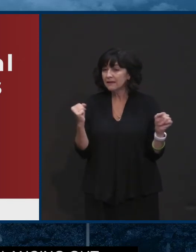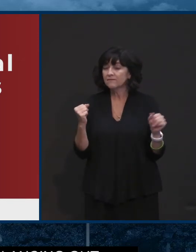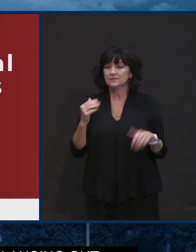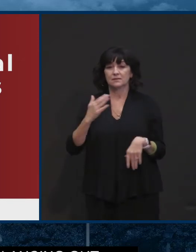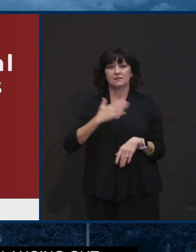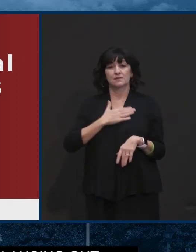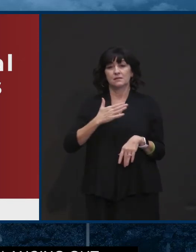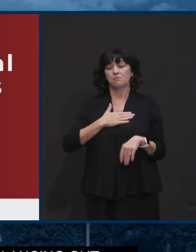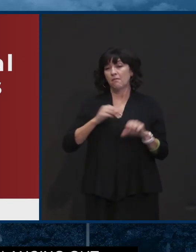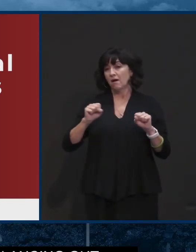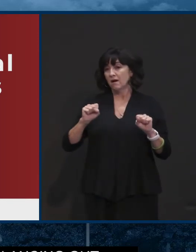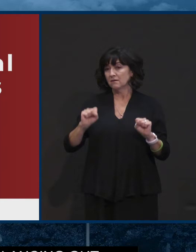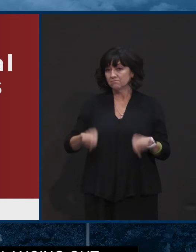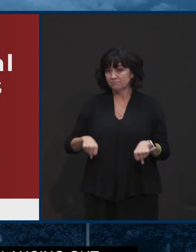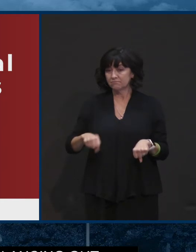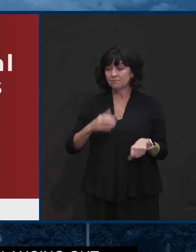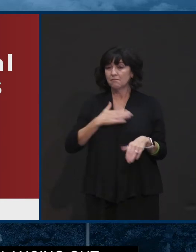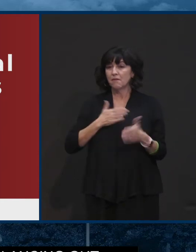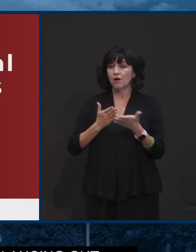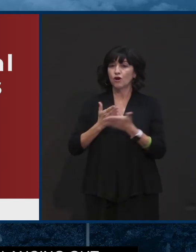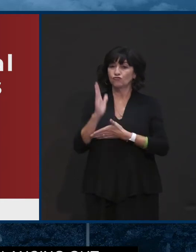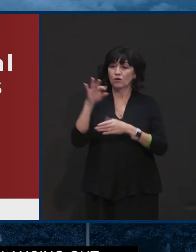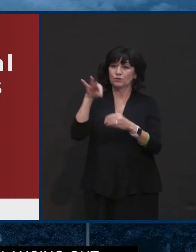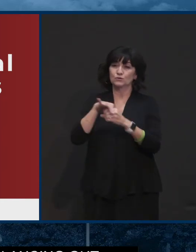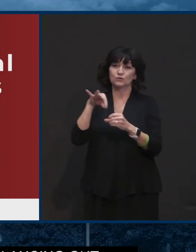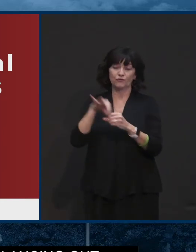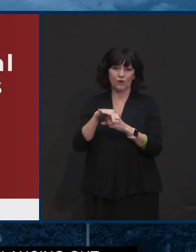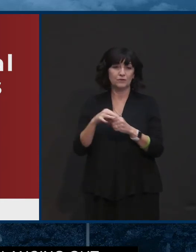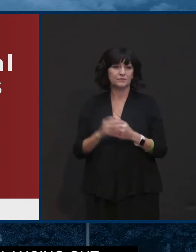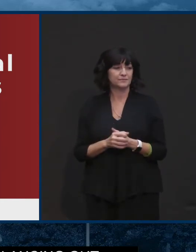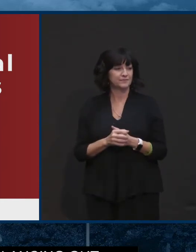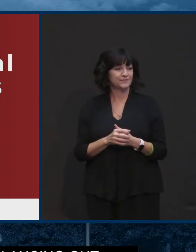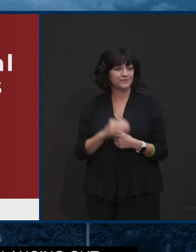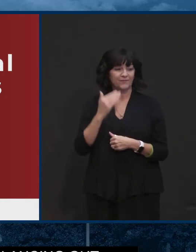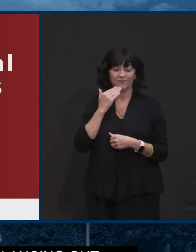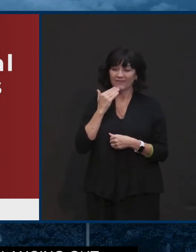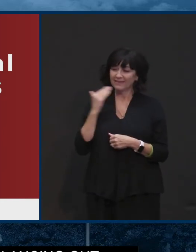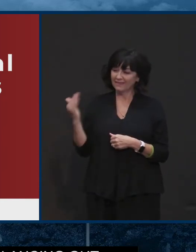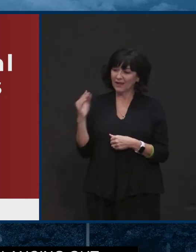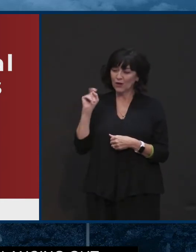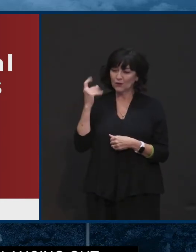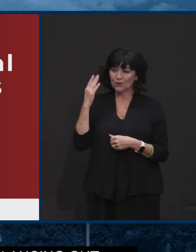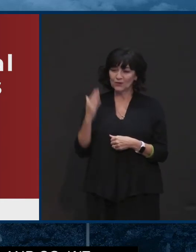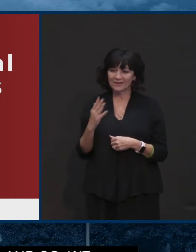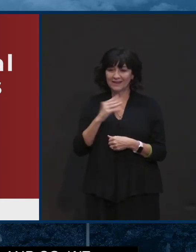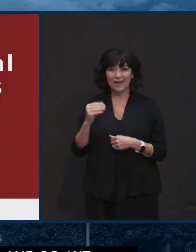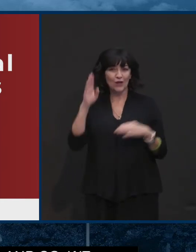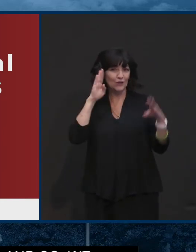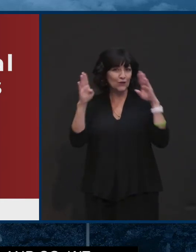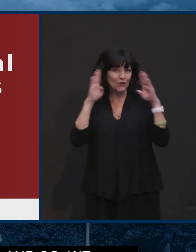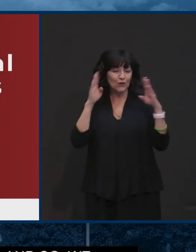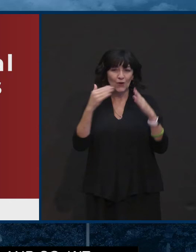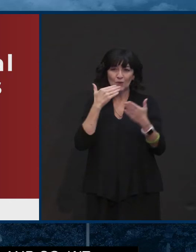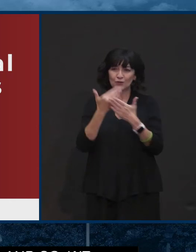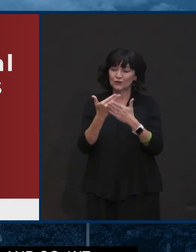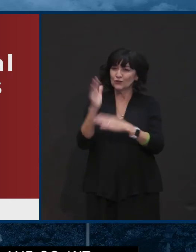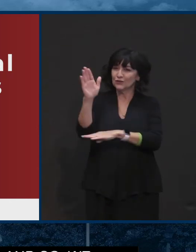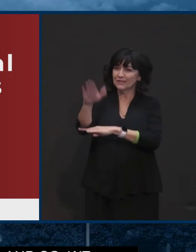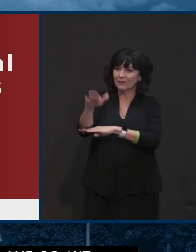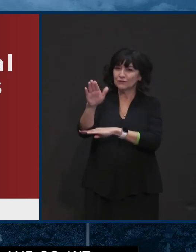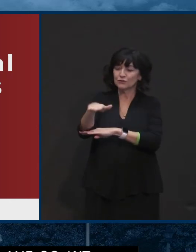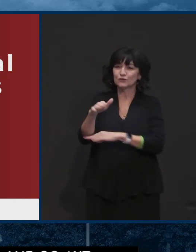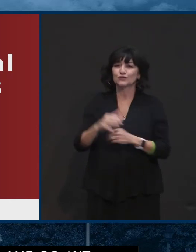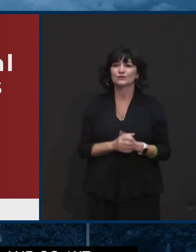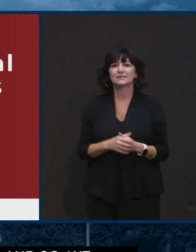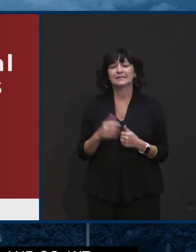joining us today. It was great to see you out there this morning. Thank you, Governor, and hello, everyone. Good afternoon.